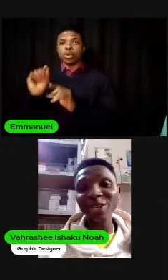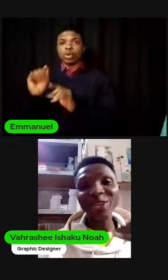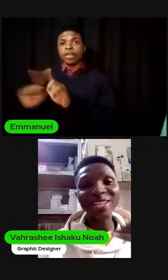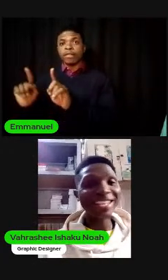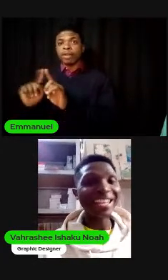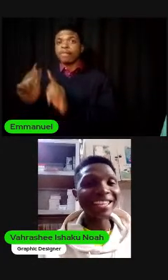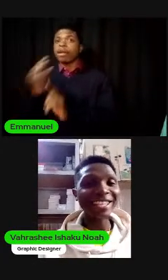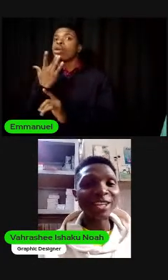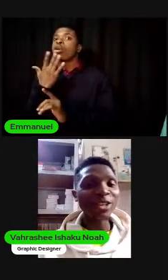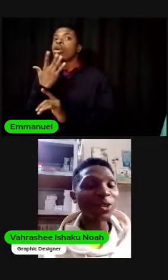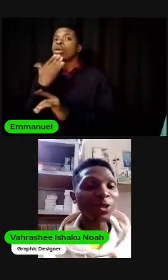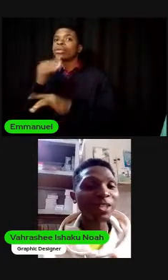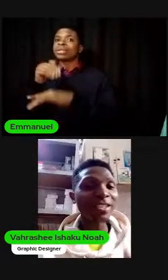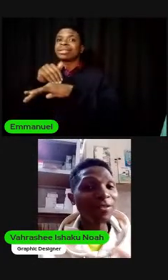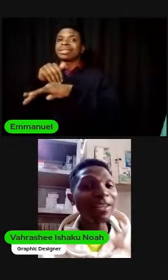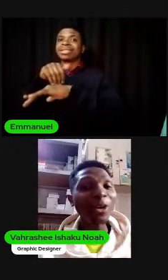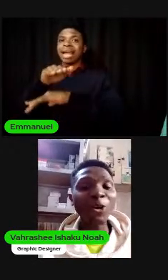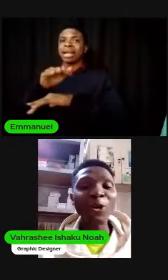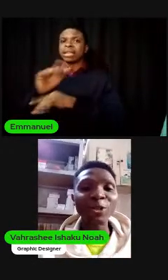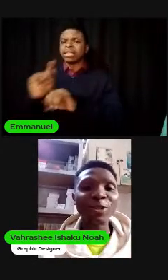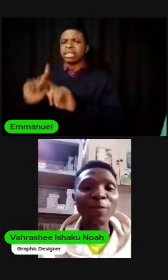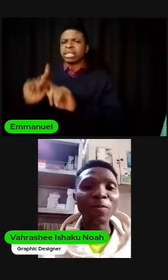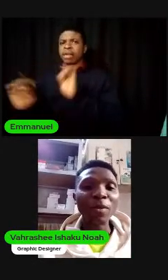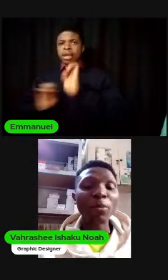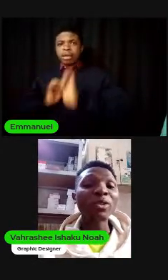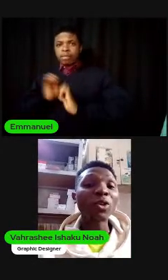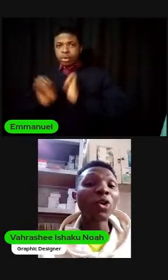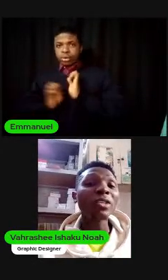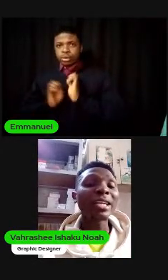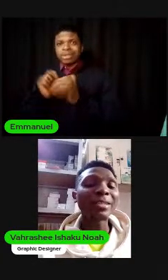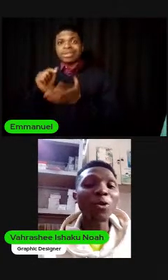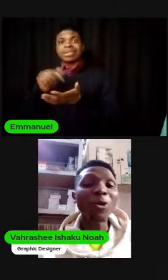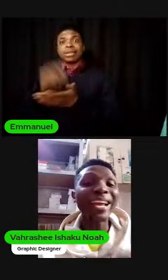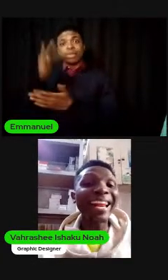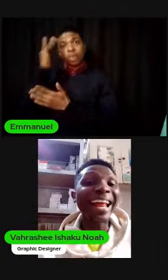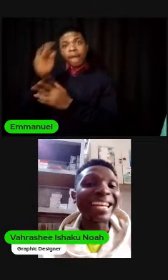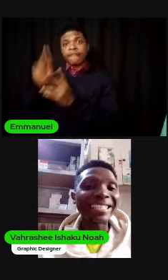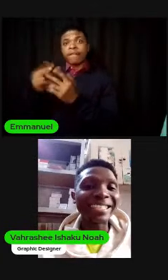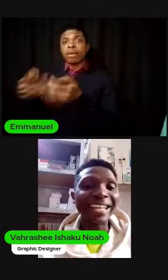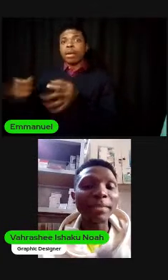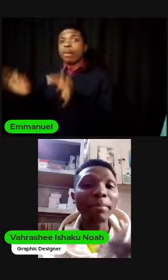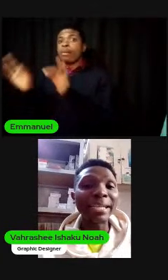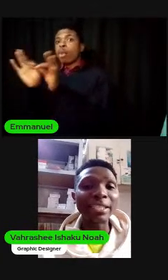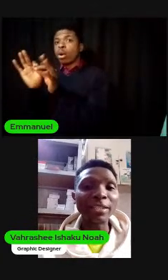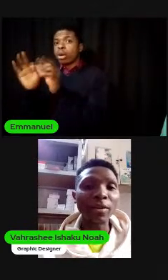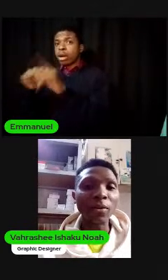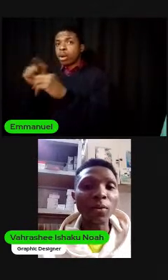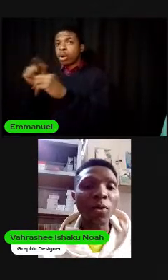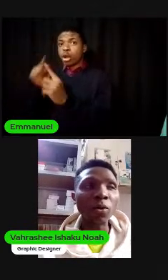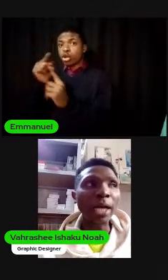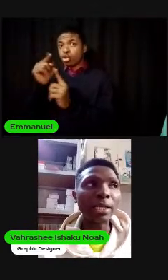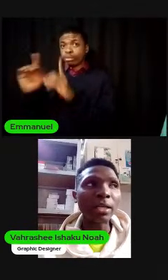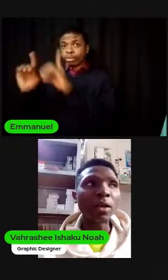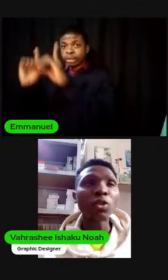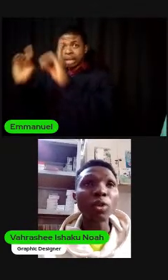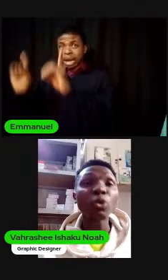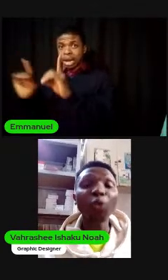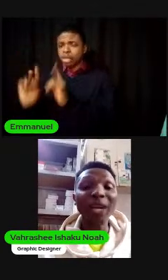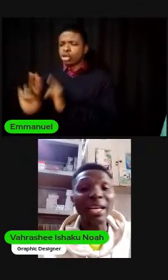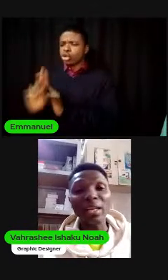that when you're designing, you use different colors, but colors that go in line, that match. Well, I